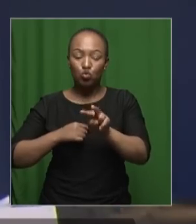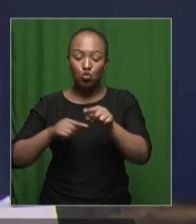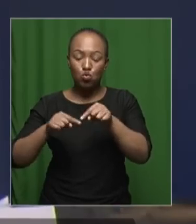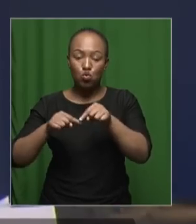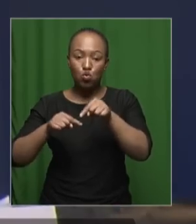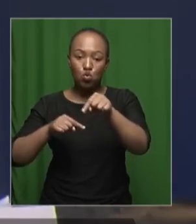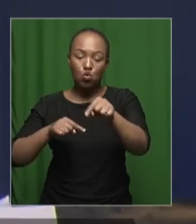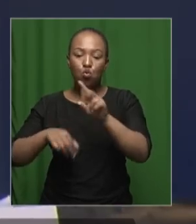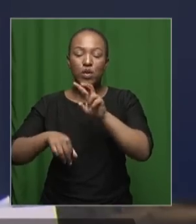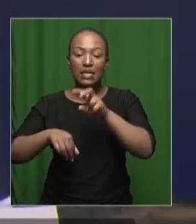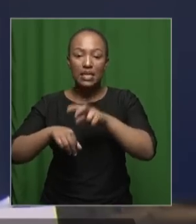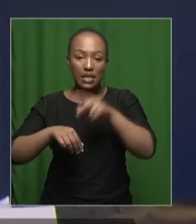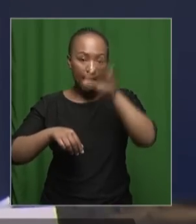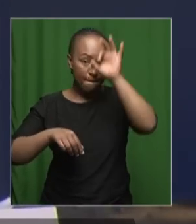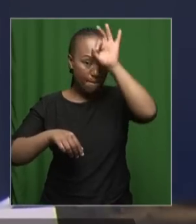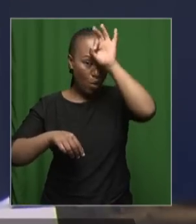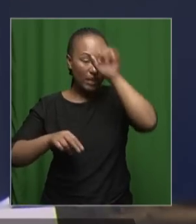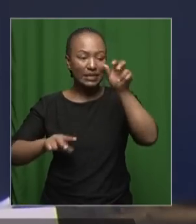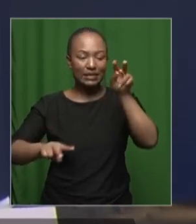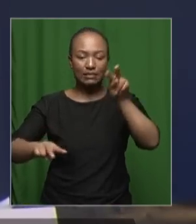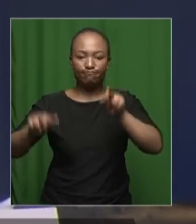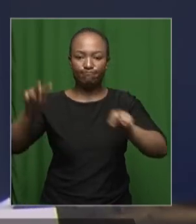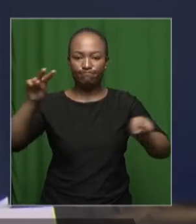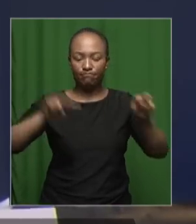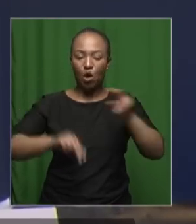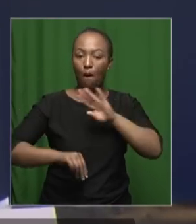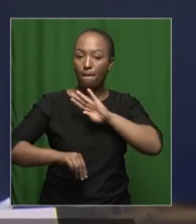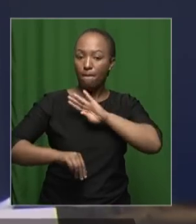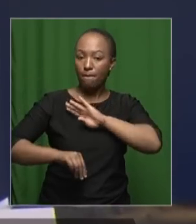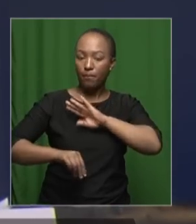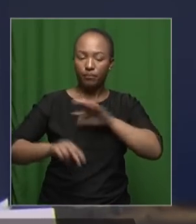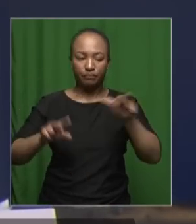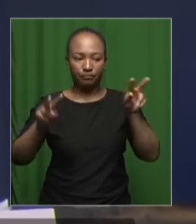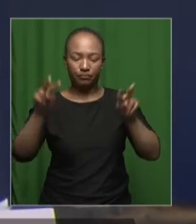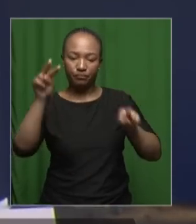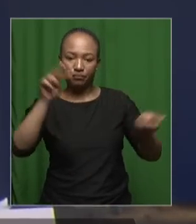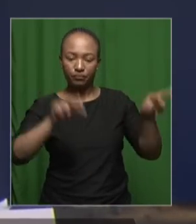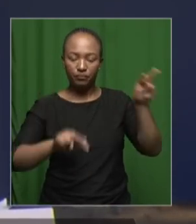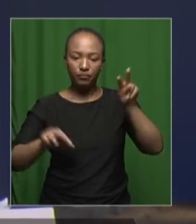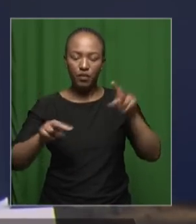deploy border guards. And we deploy them strategically. For